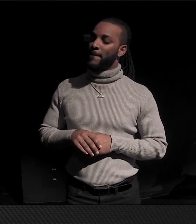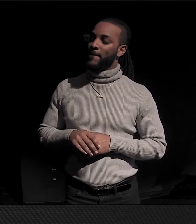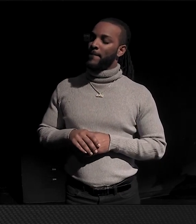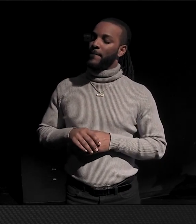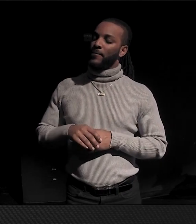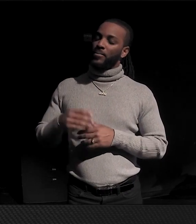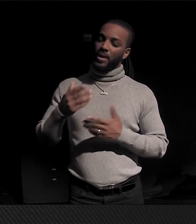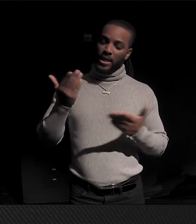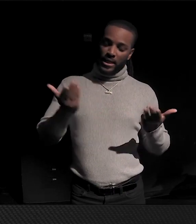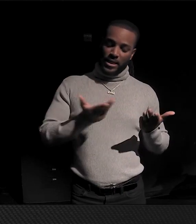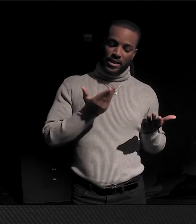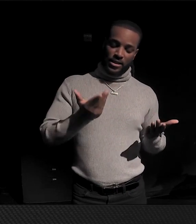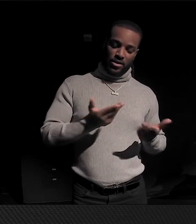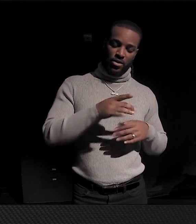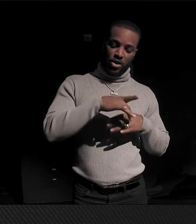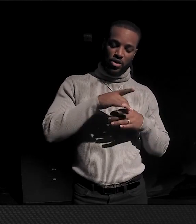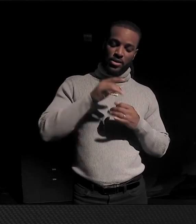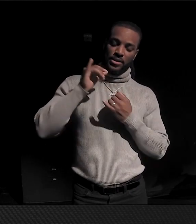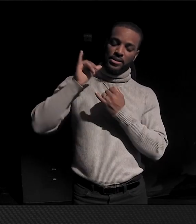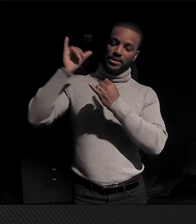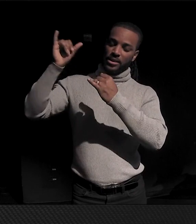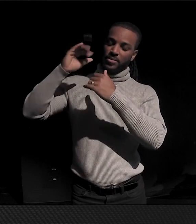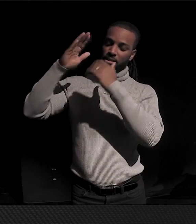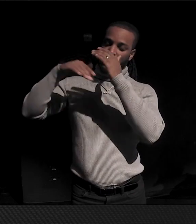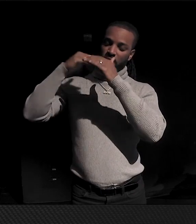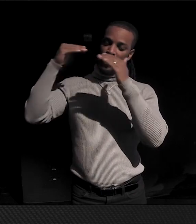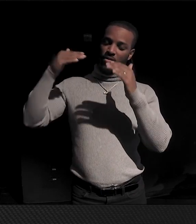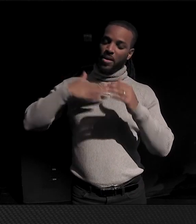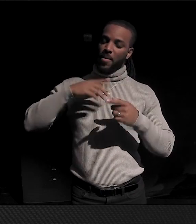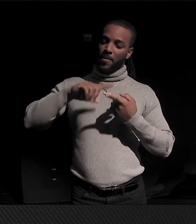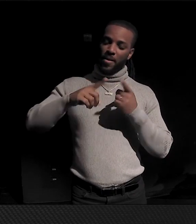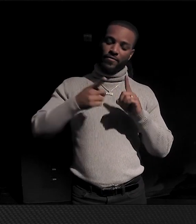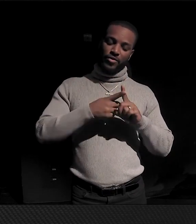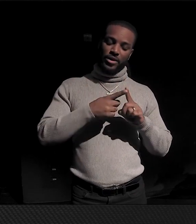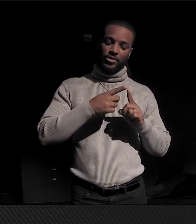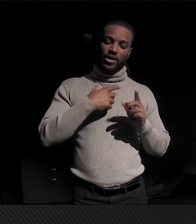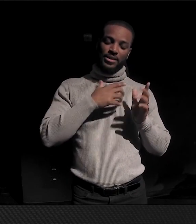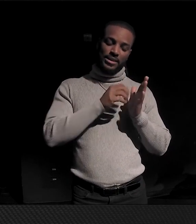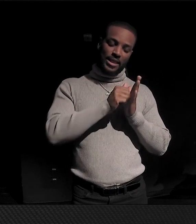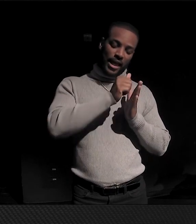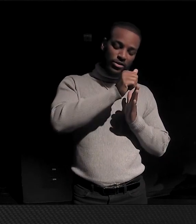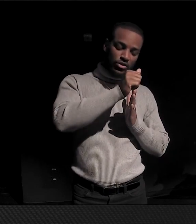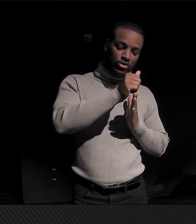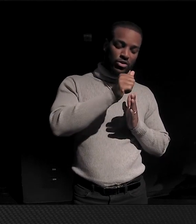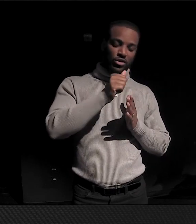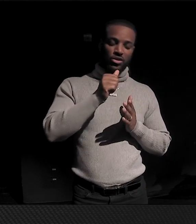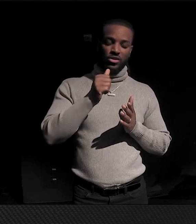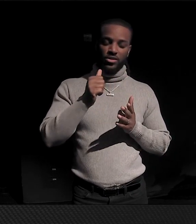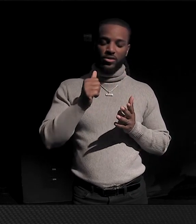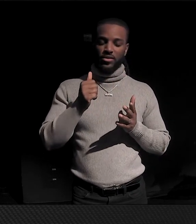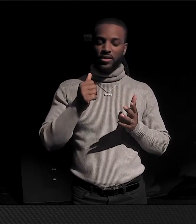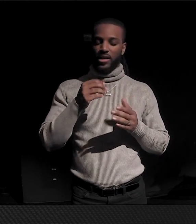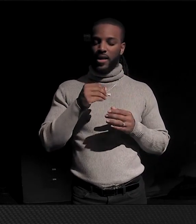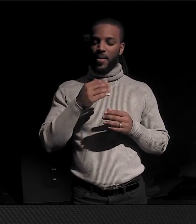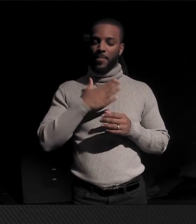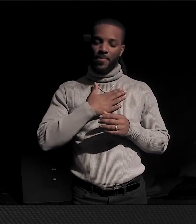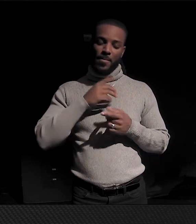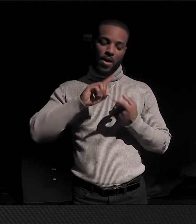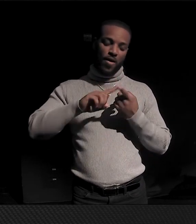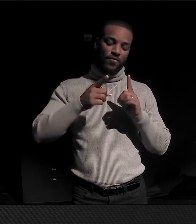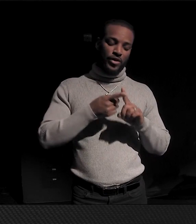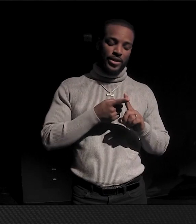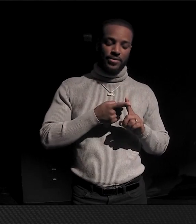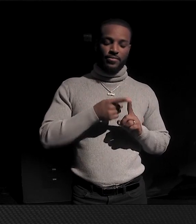Make it here on earth as it is in heaven in my friend's cancer, in the midst of my friend's loss of